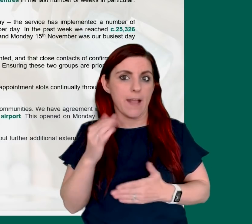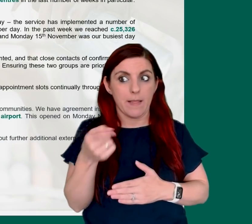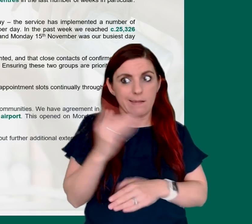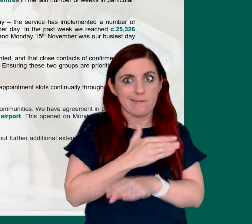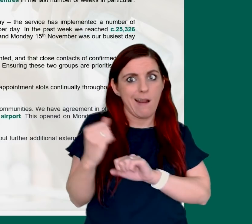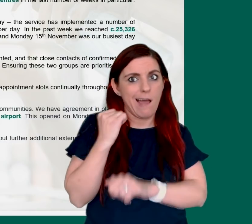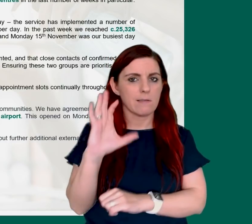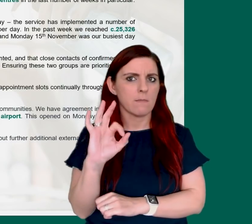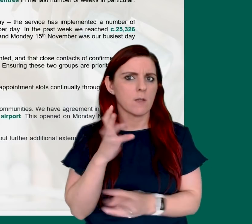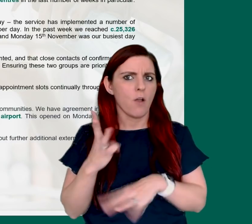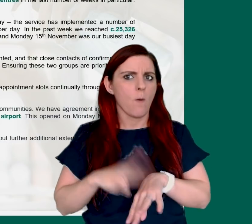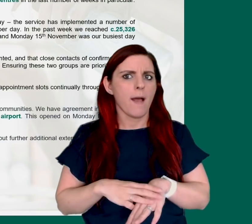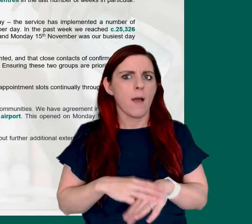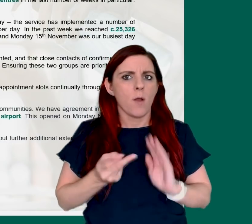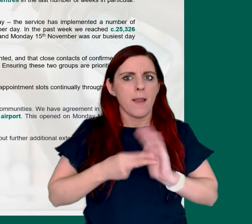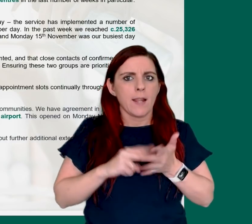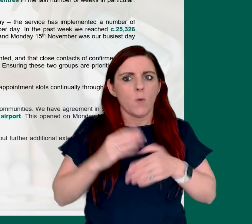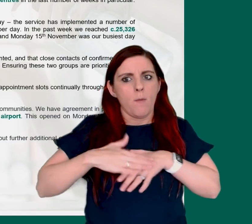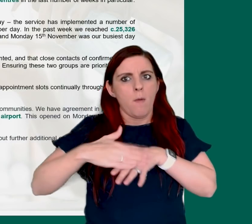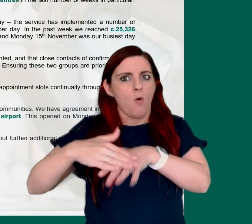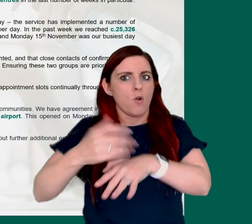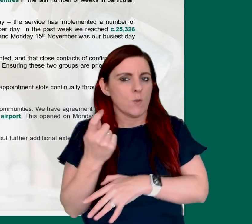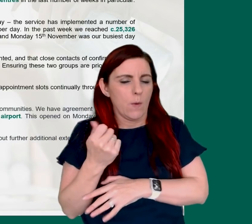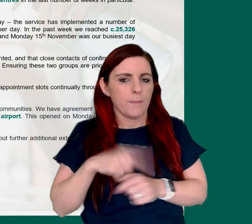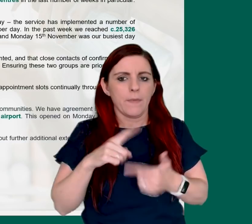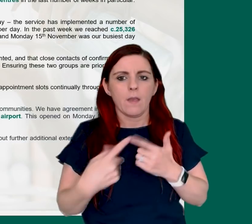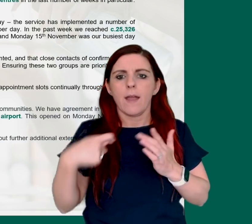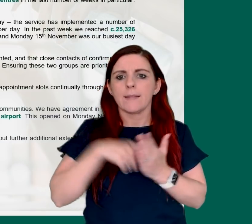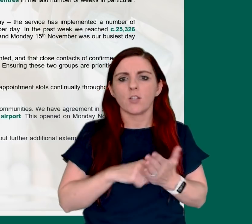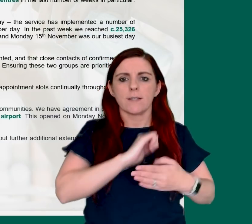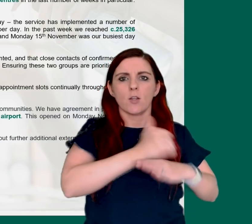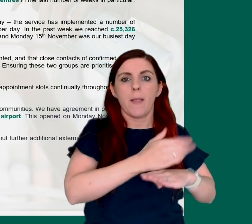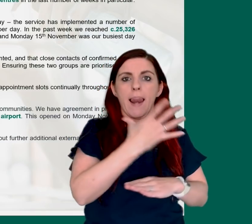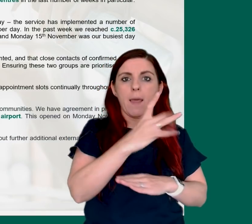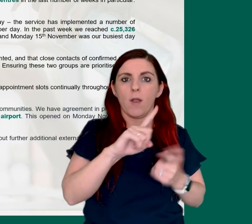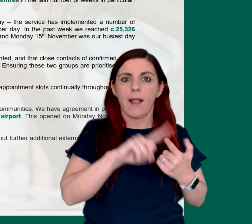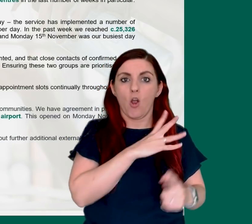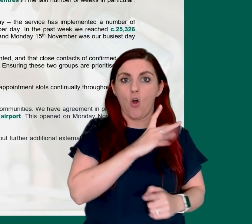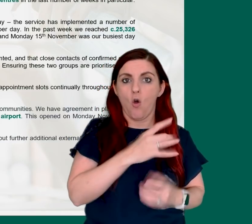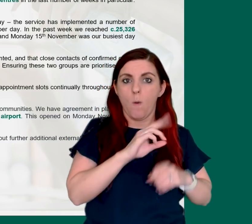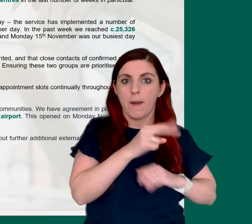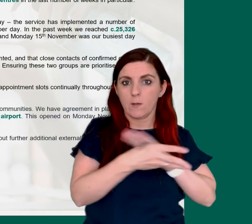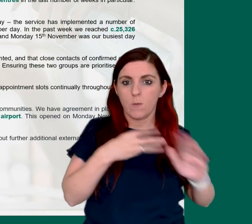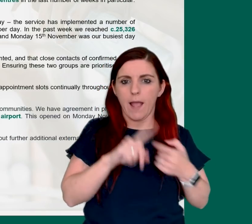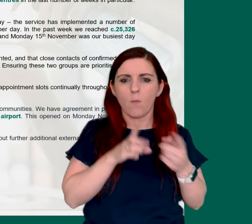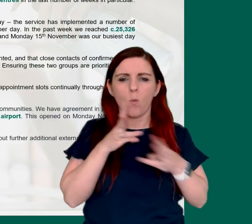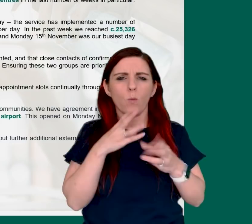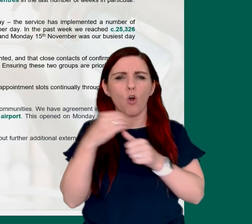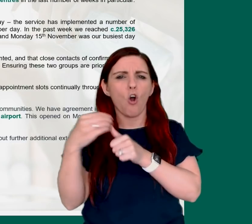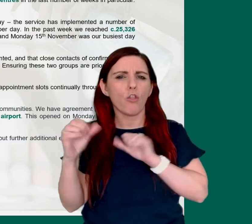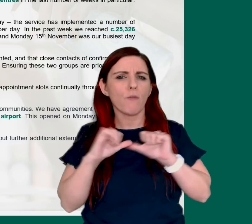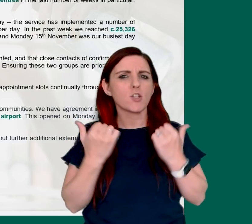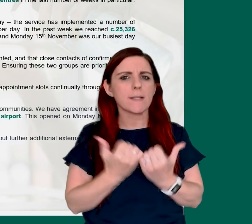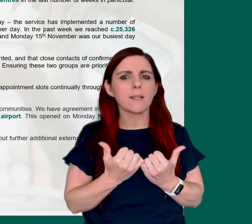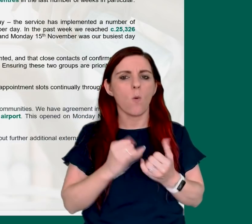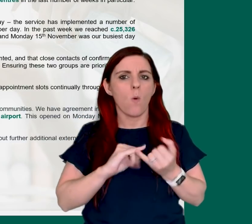and it's working very well, and we're planning to extend that even further. We'll have additional sites in Limerick and Cork opening next week, and we're also working with a number of other agencies